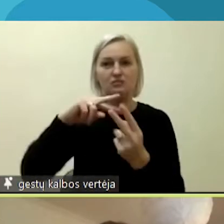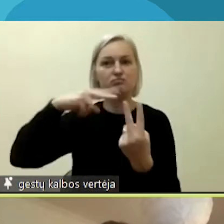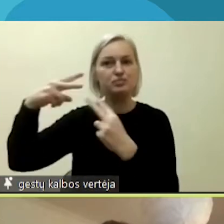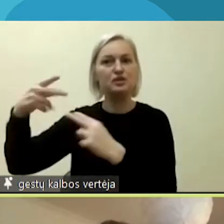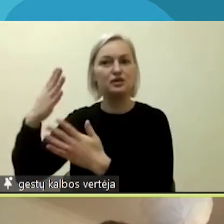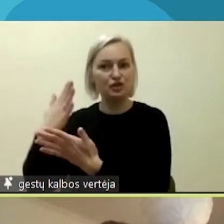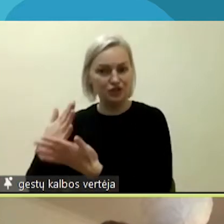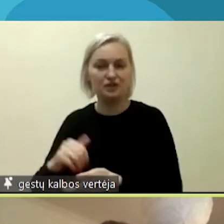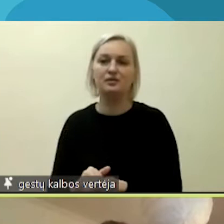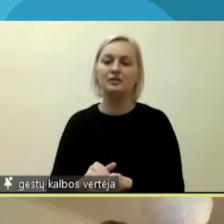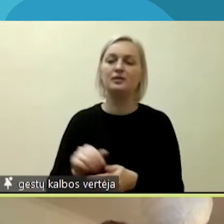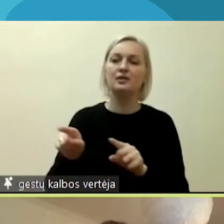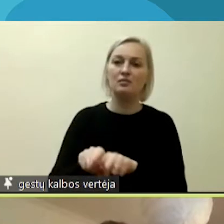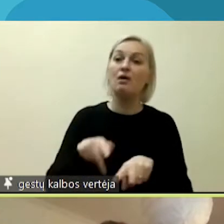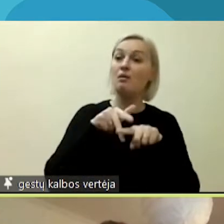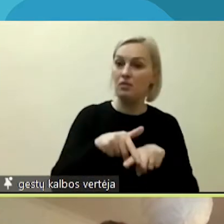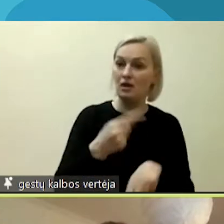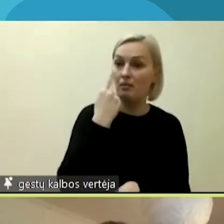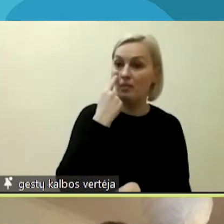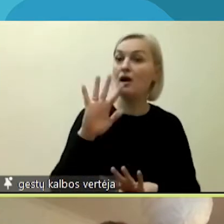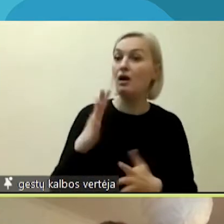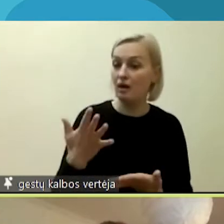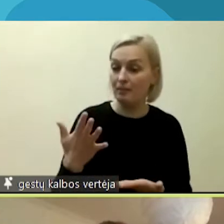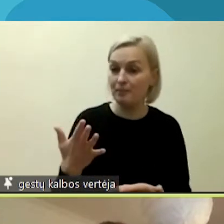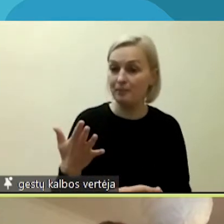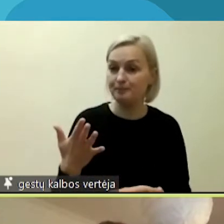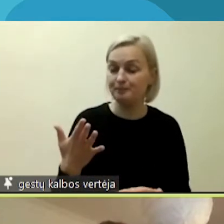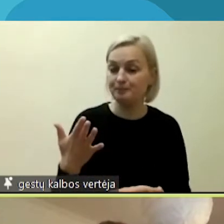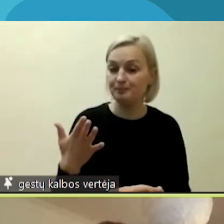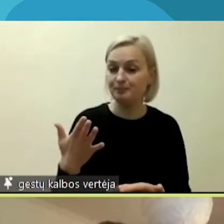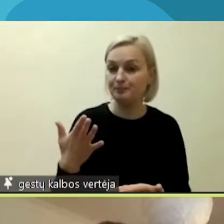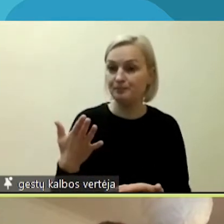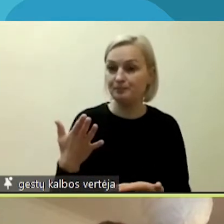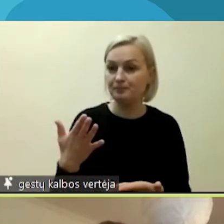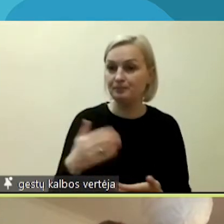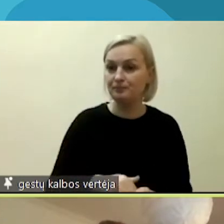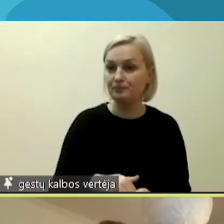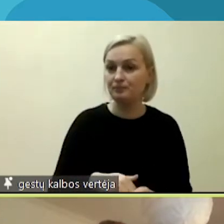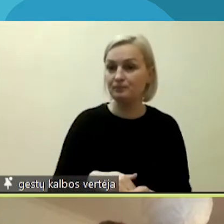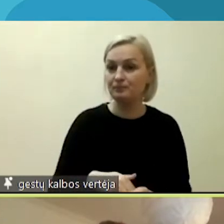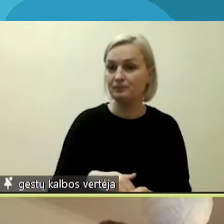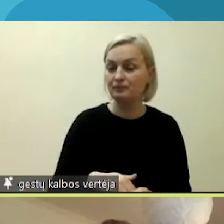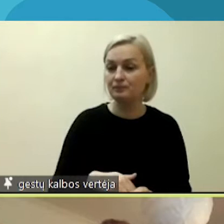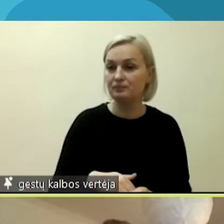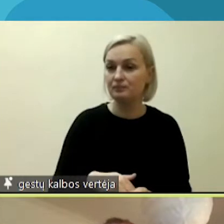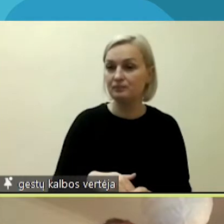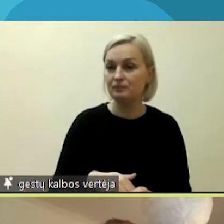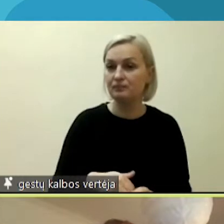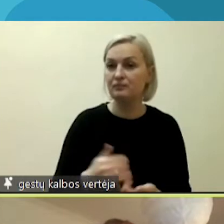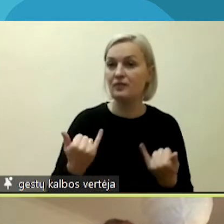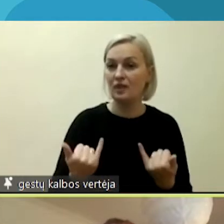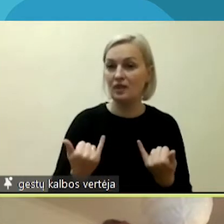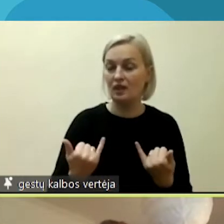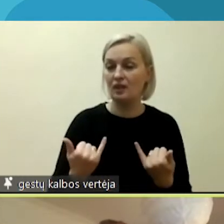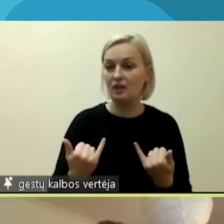Göran's point, including there is now a working definition of hate crime within the police. There is a compulsory H for